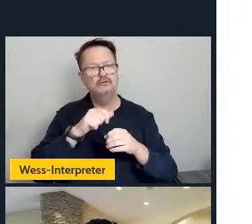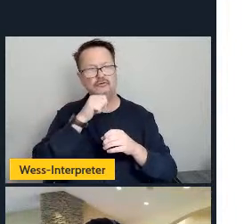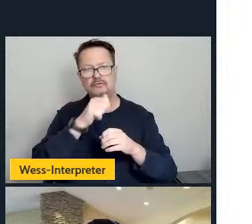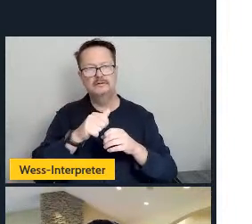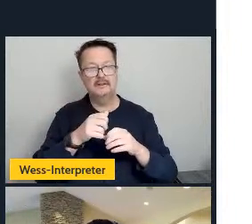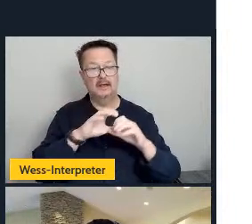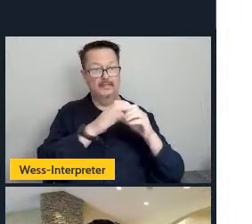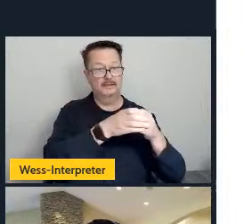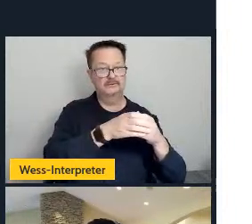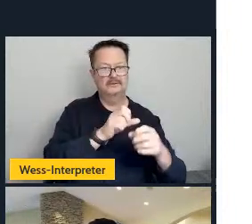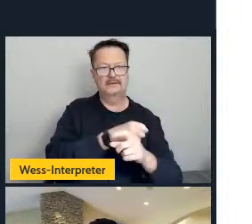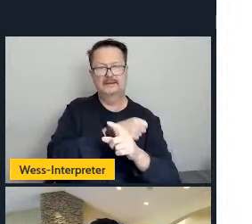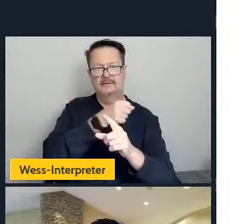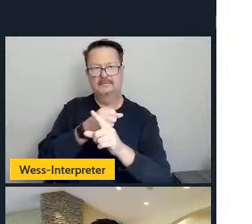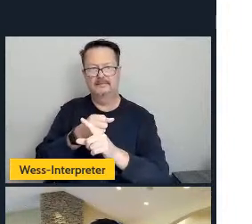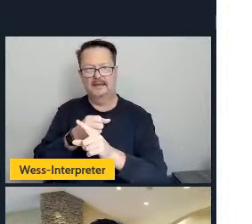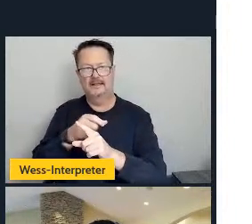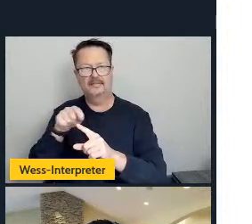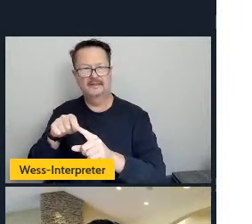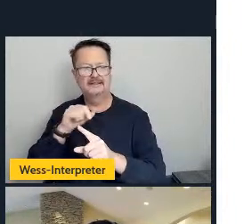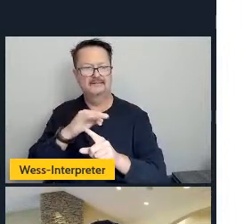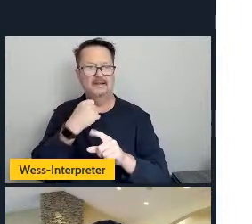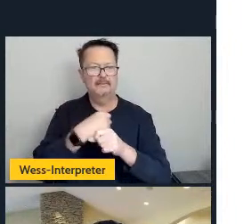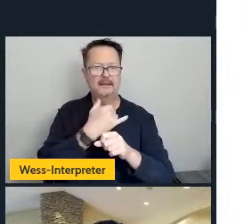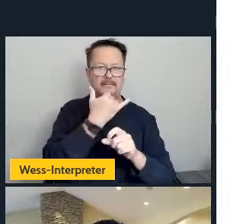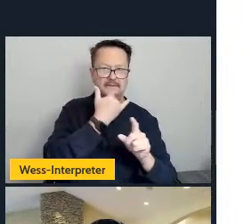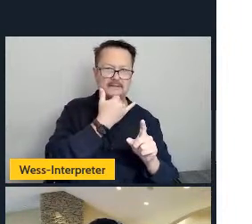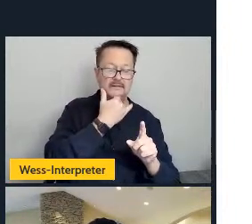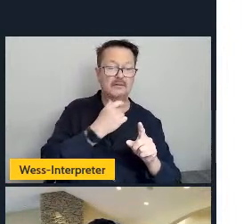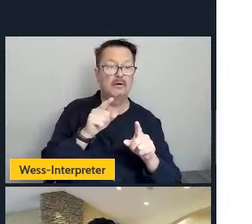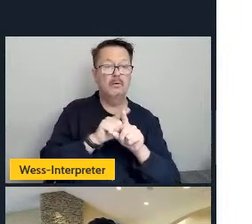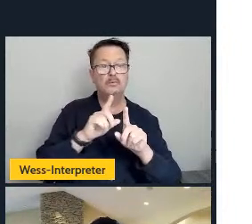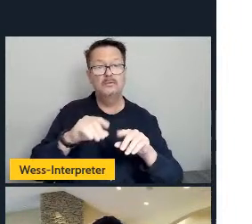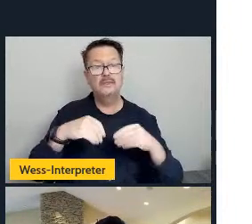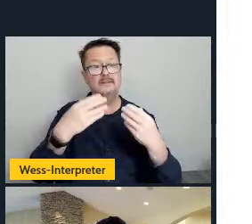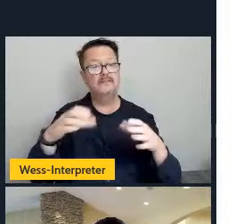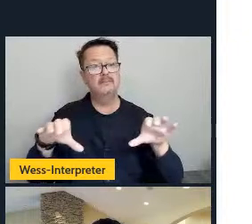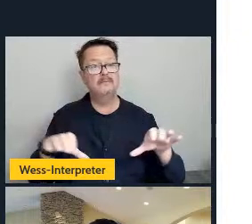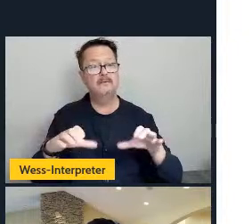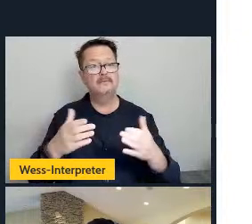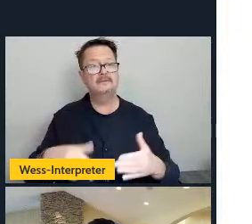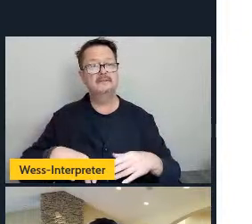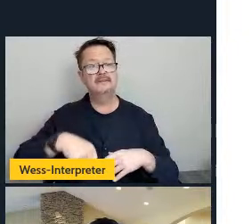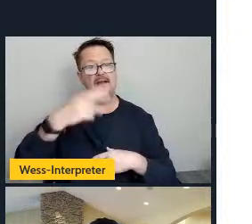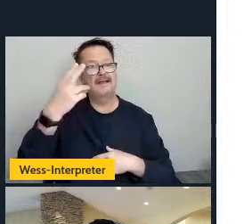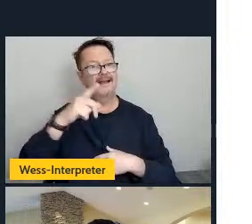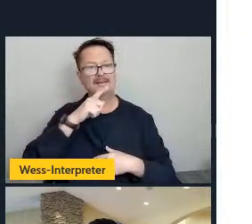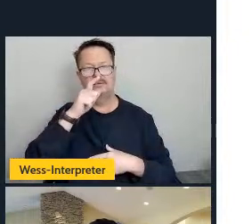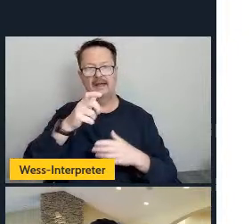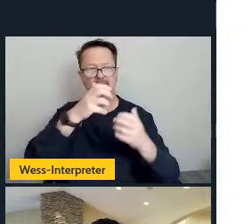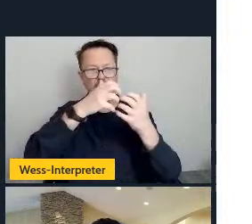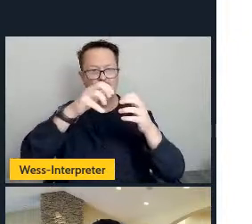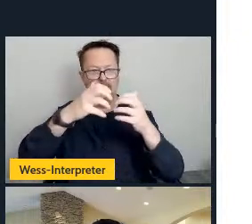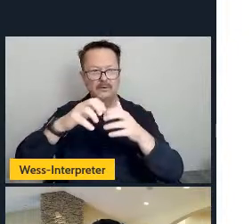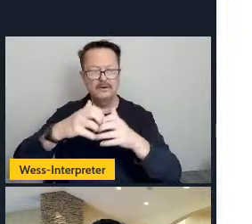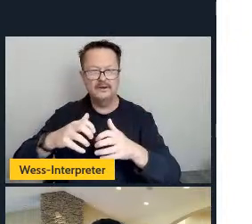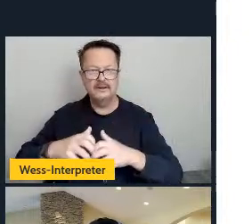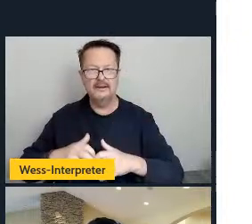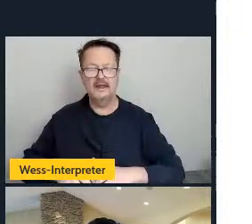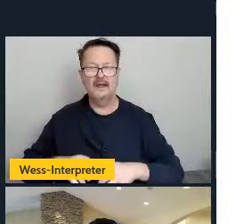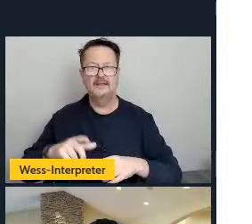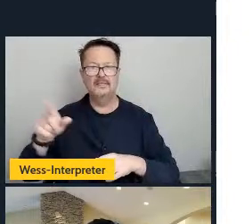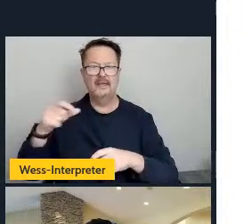other components. And also the delivery performance is high because I don't need to coordinate any pushes that I make to